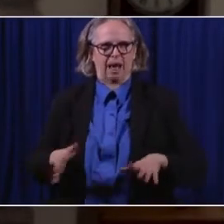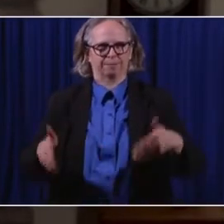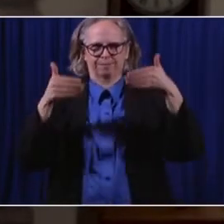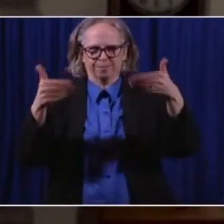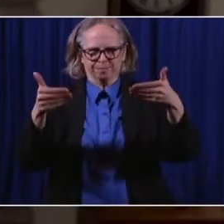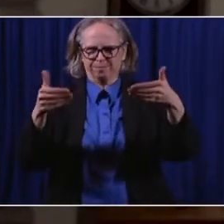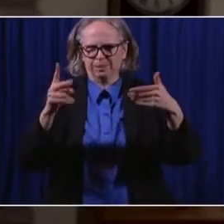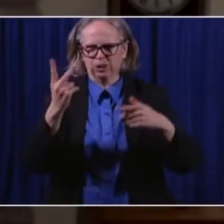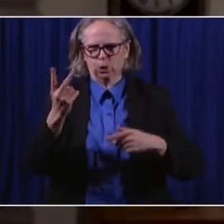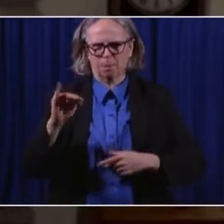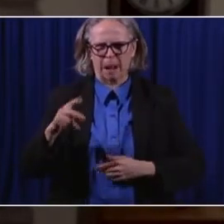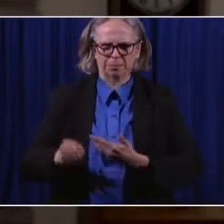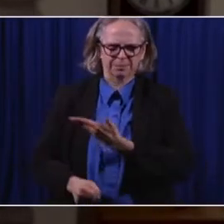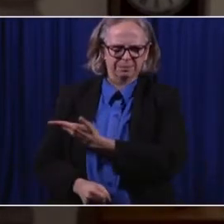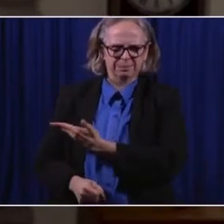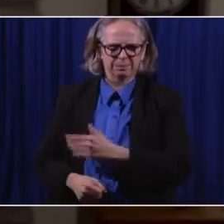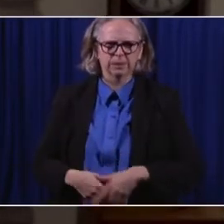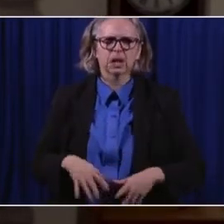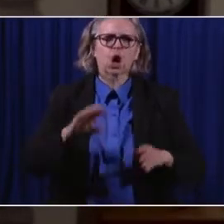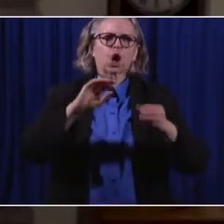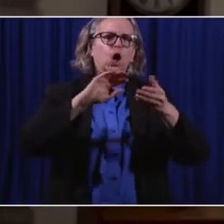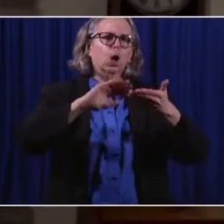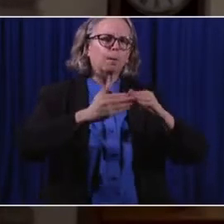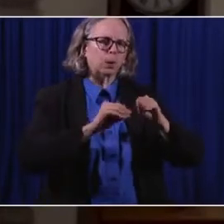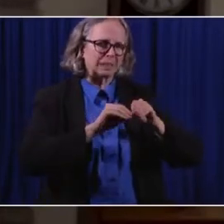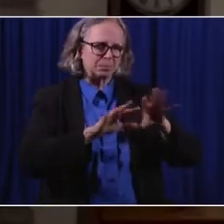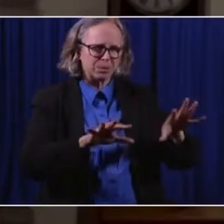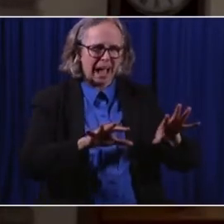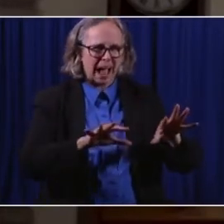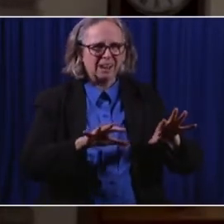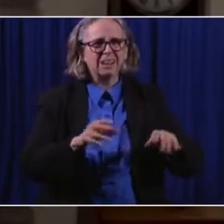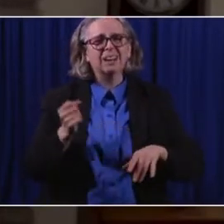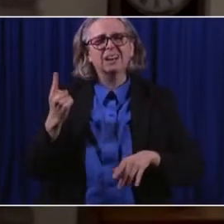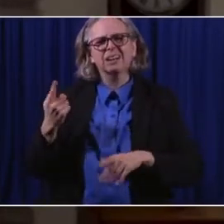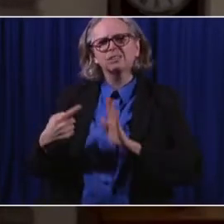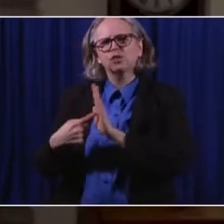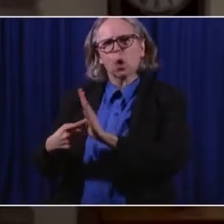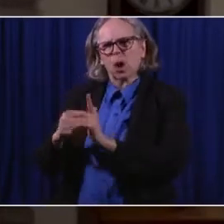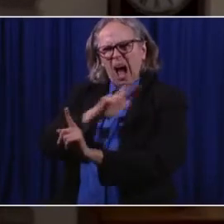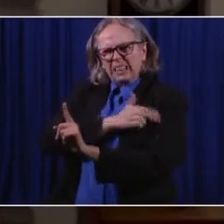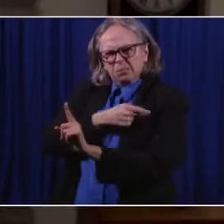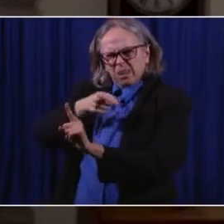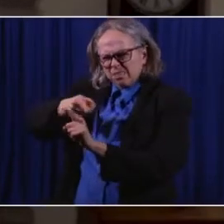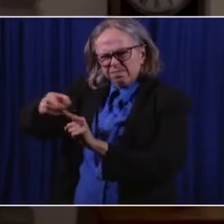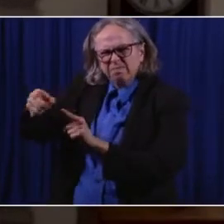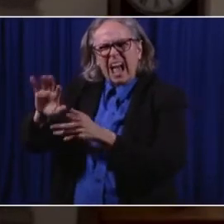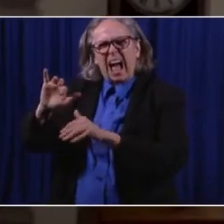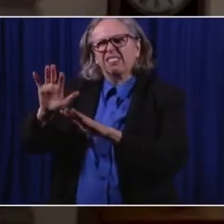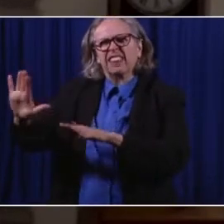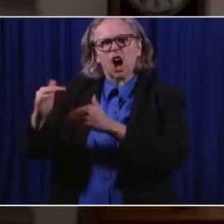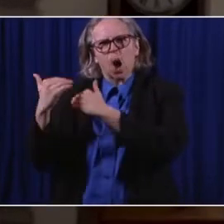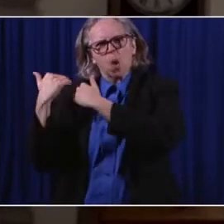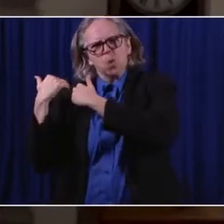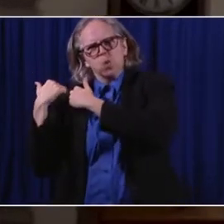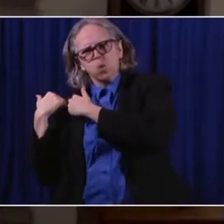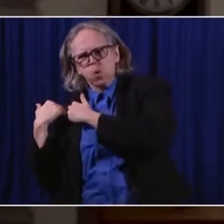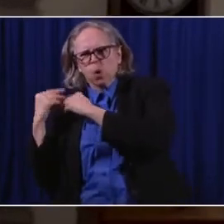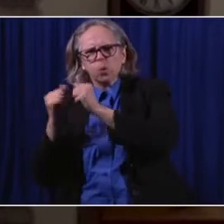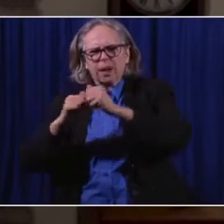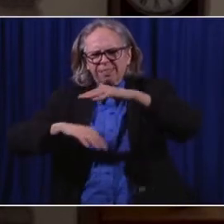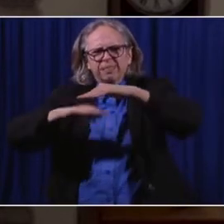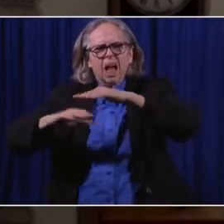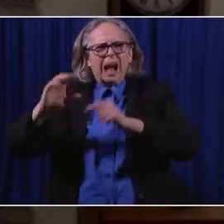in our communities, as well as the burden the virus is placing on regional hospital systems. So again, this is really put